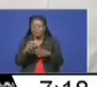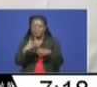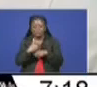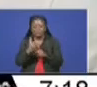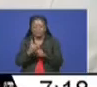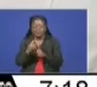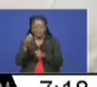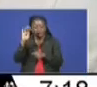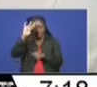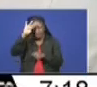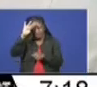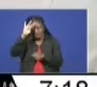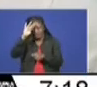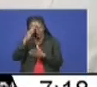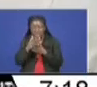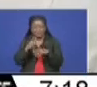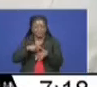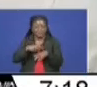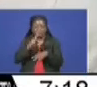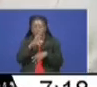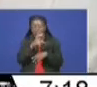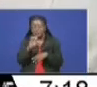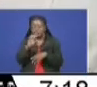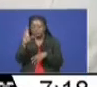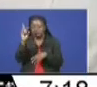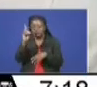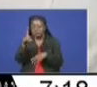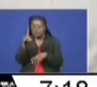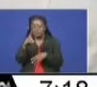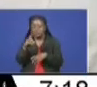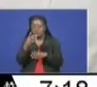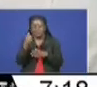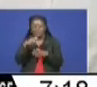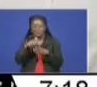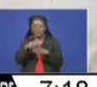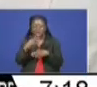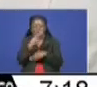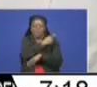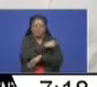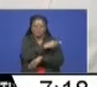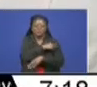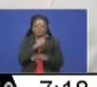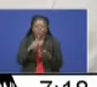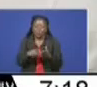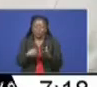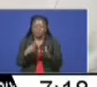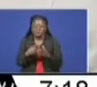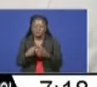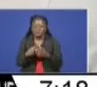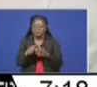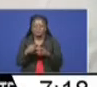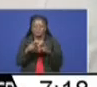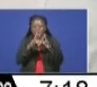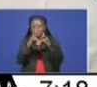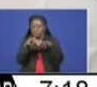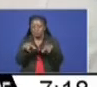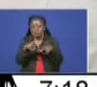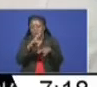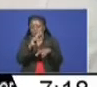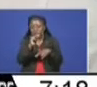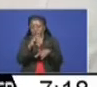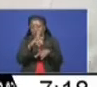100, sometimes over. I was in hospital once. The radiation wasn't too